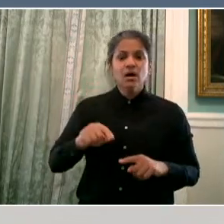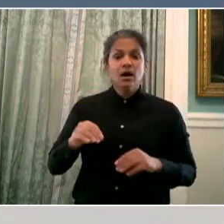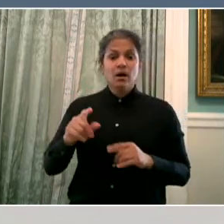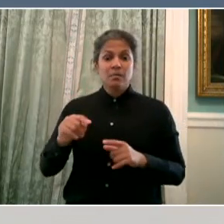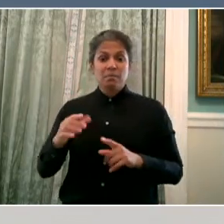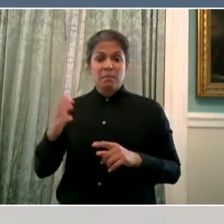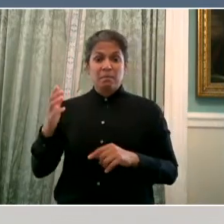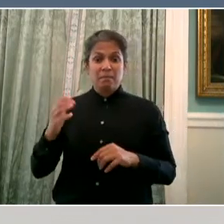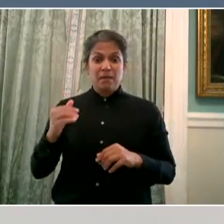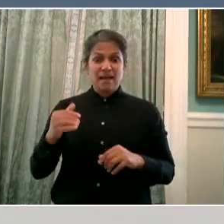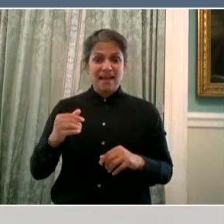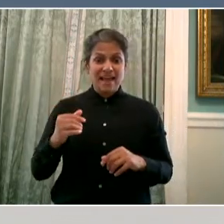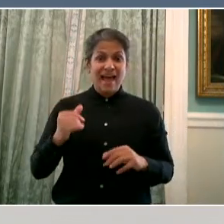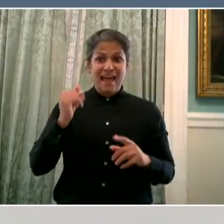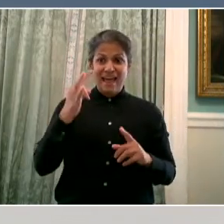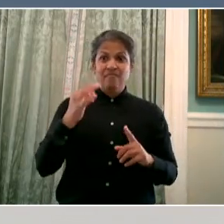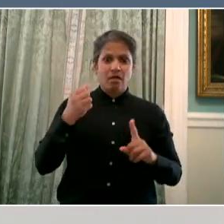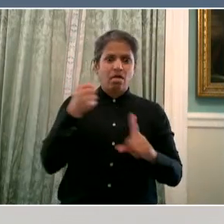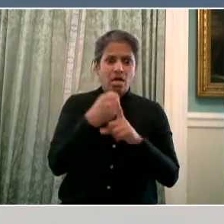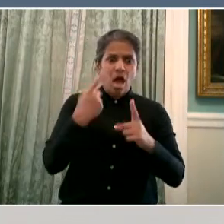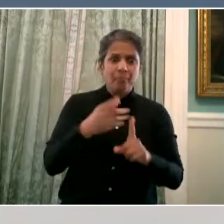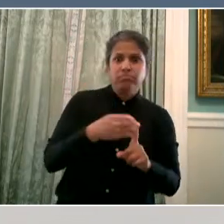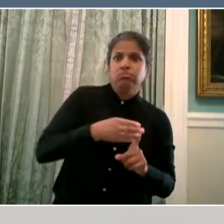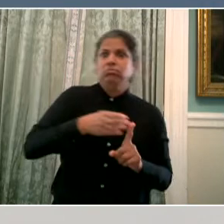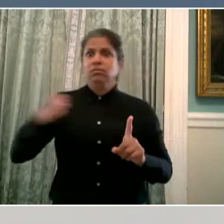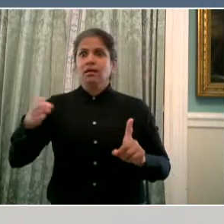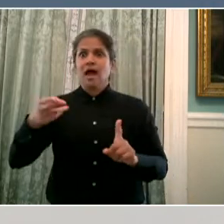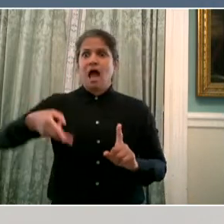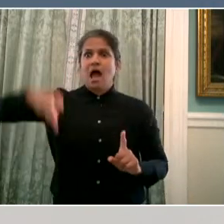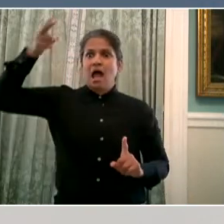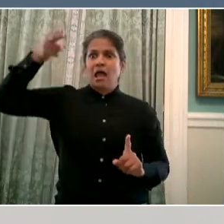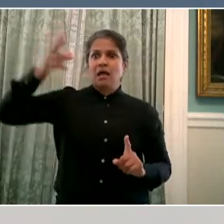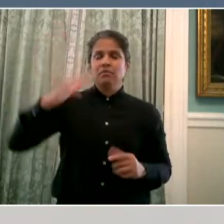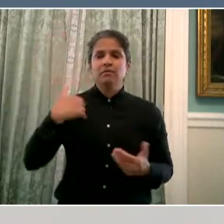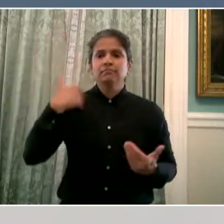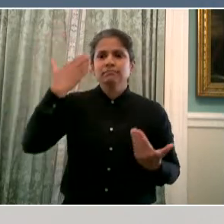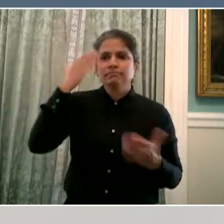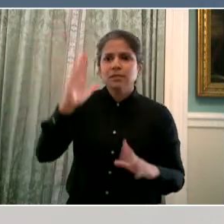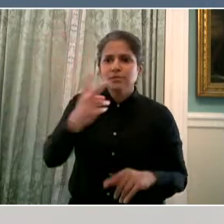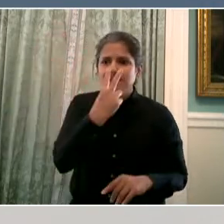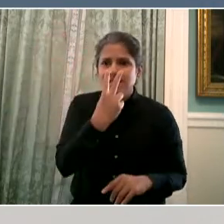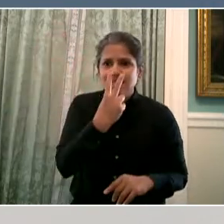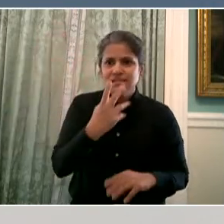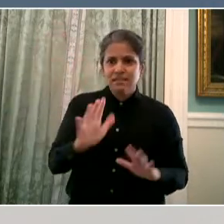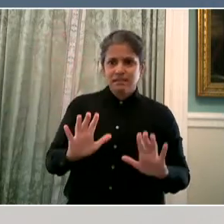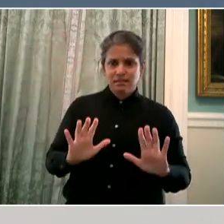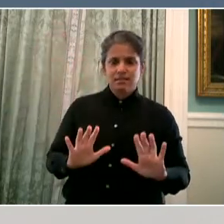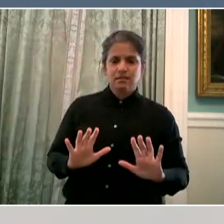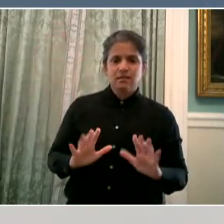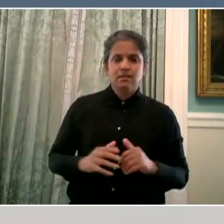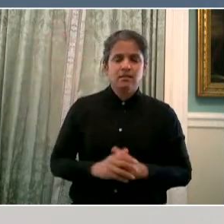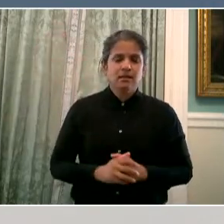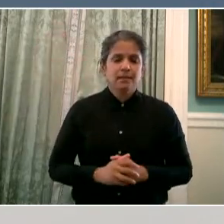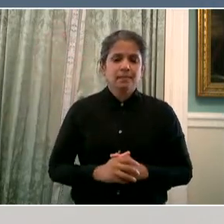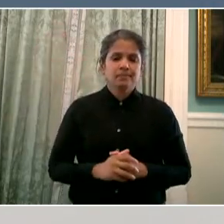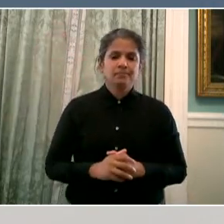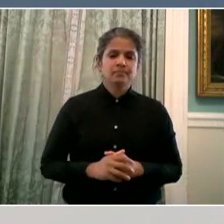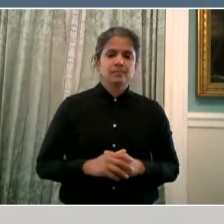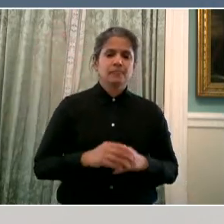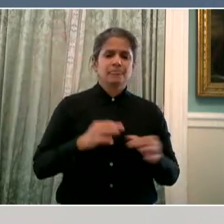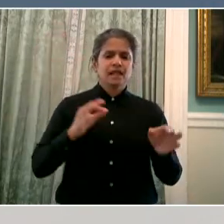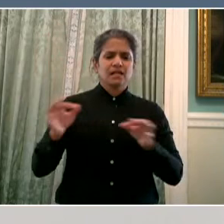do. With all of these changes, that means our guidance to New Yorkers changes. Rather than encouraging everyone to